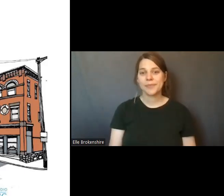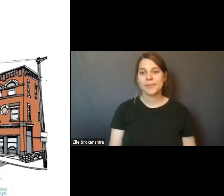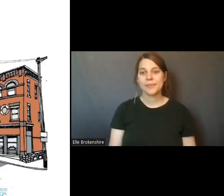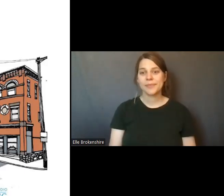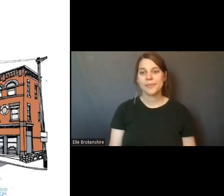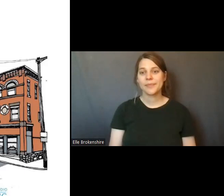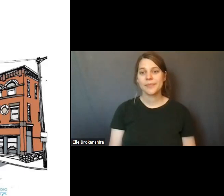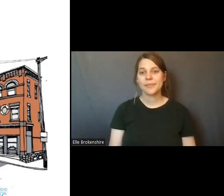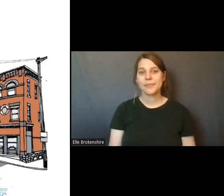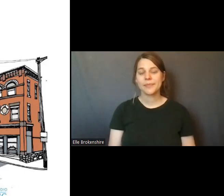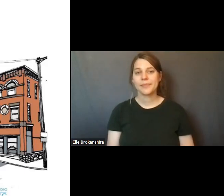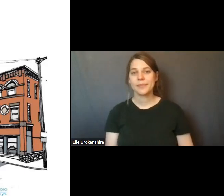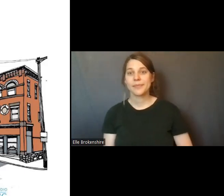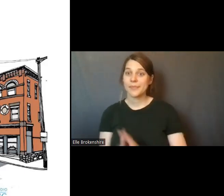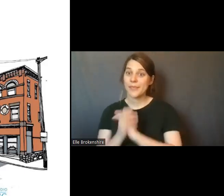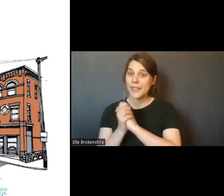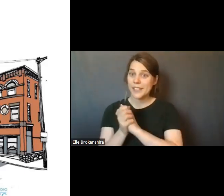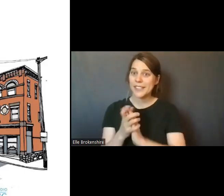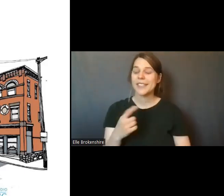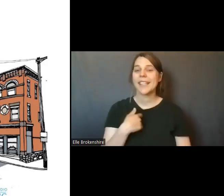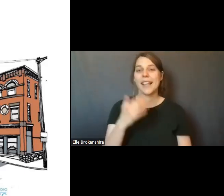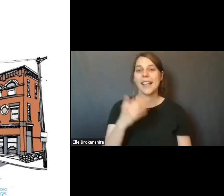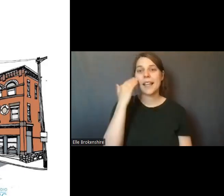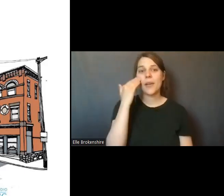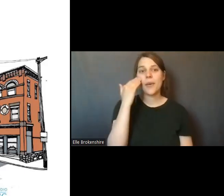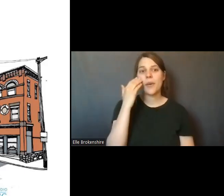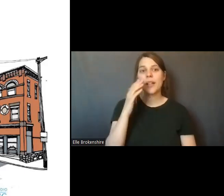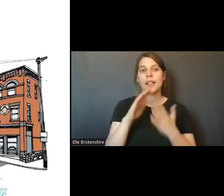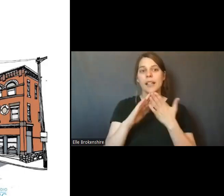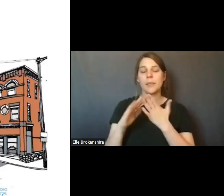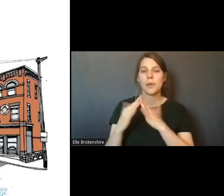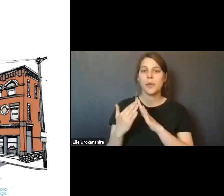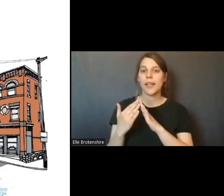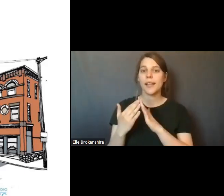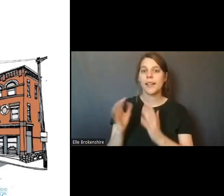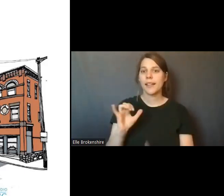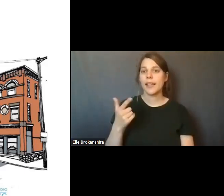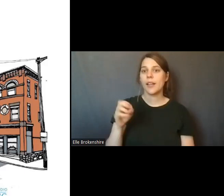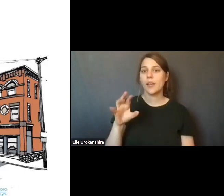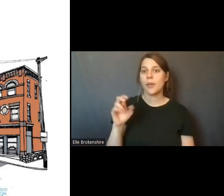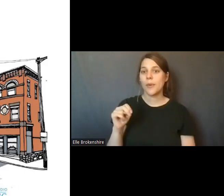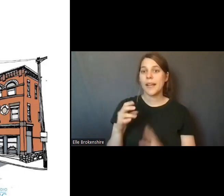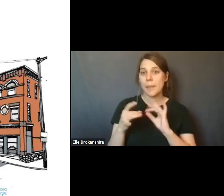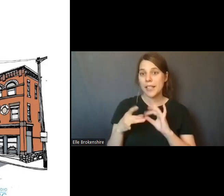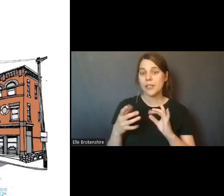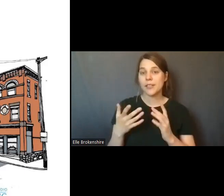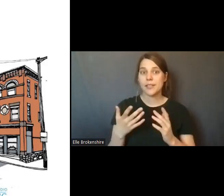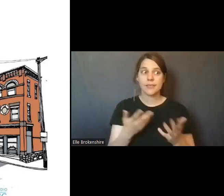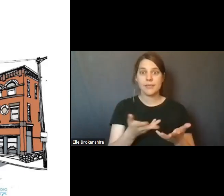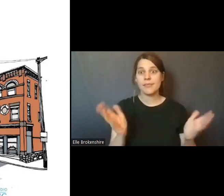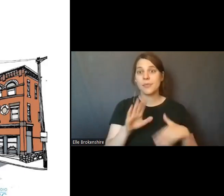And congratulations. I know the community, as Gordon said, is excited about it, so it's good to see.